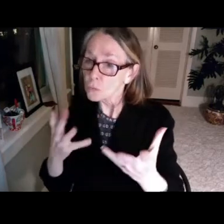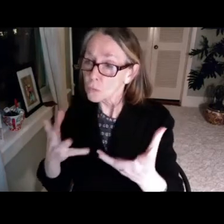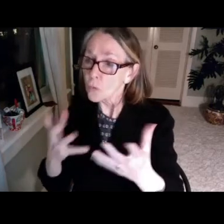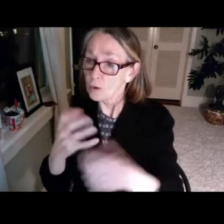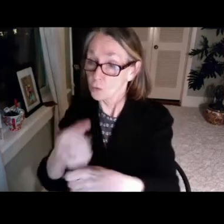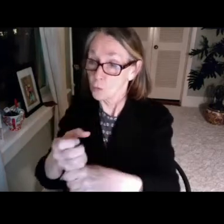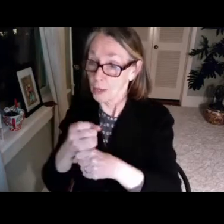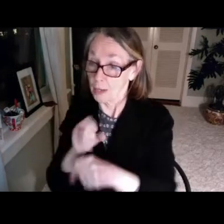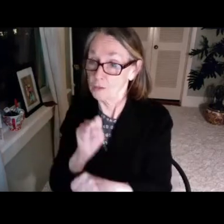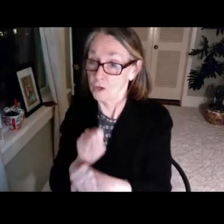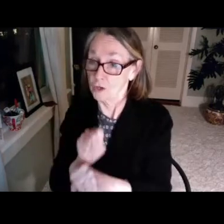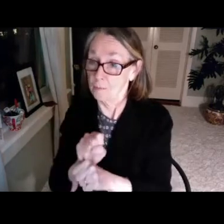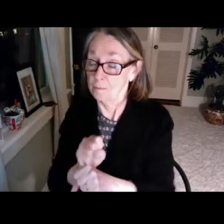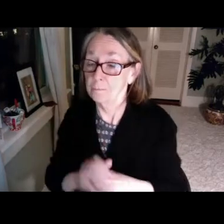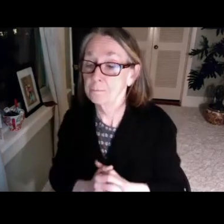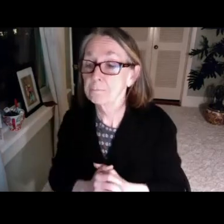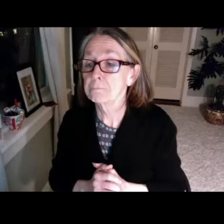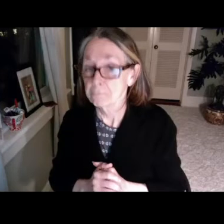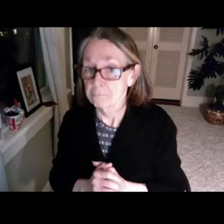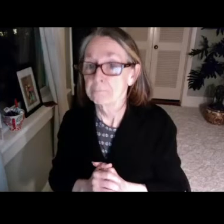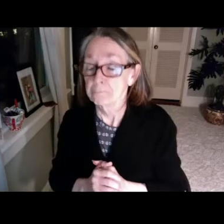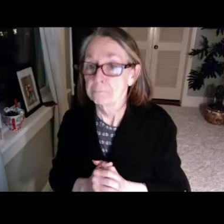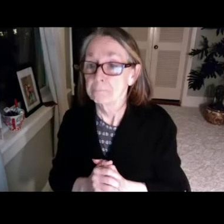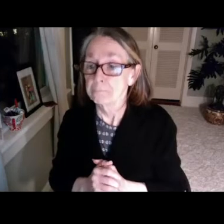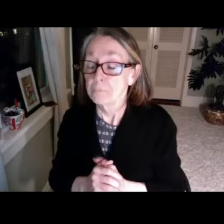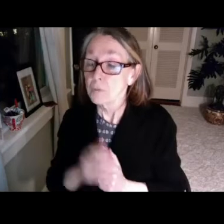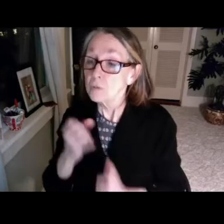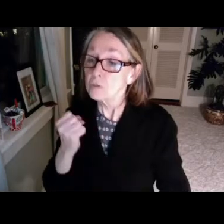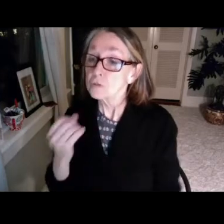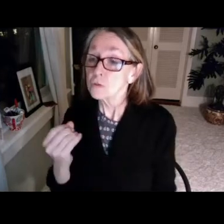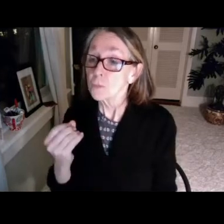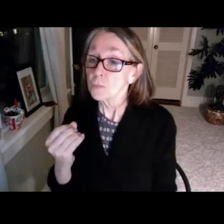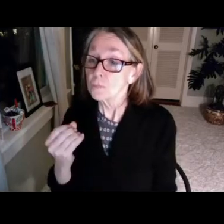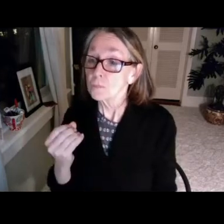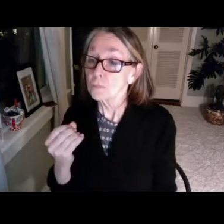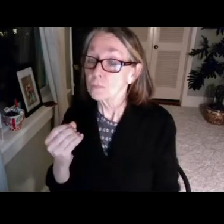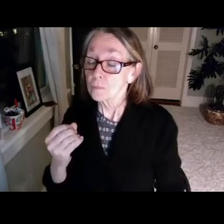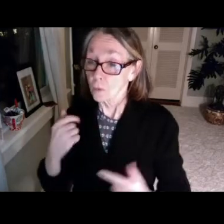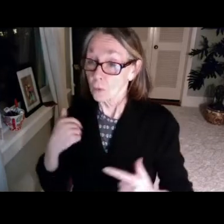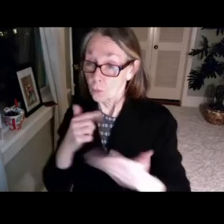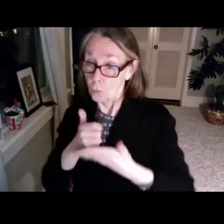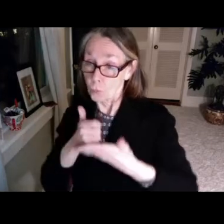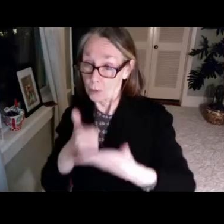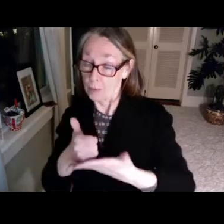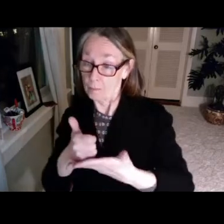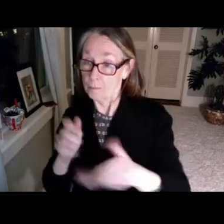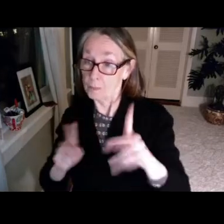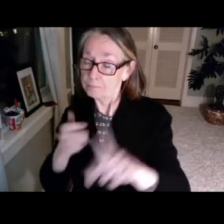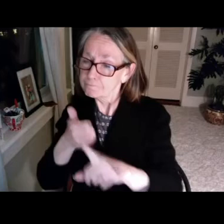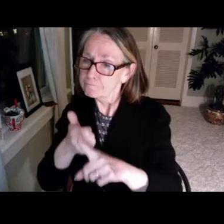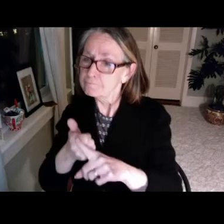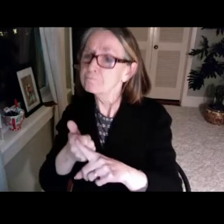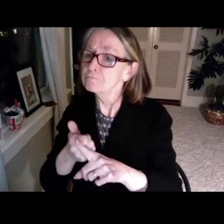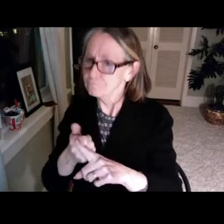job, seeking employment. So we help people who are consumers